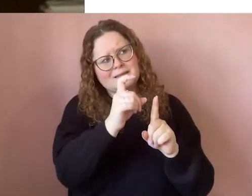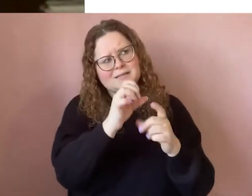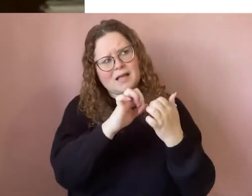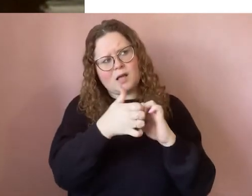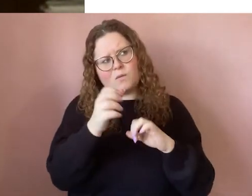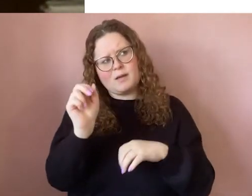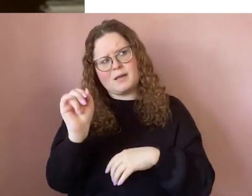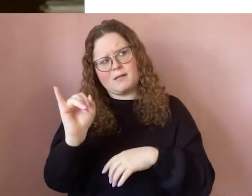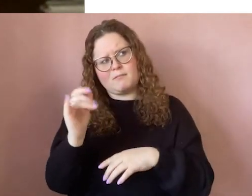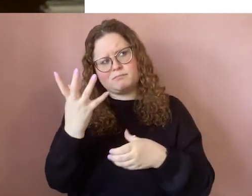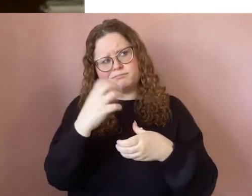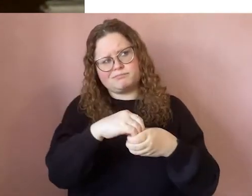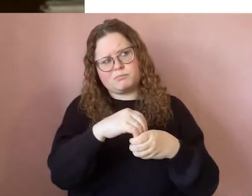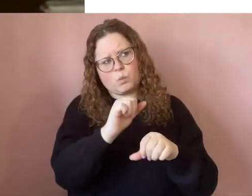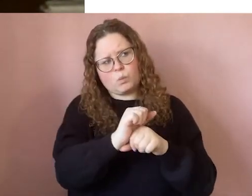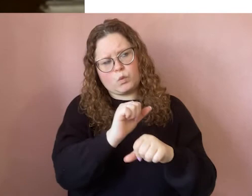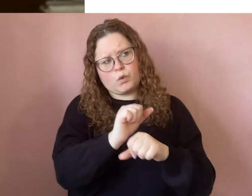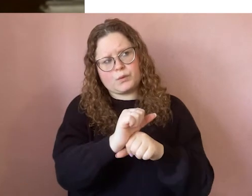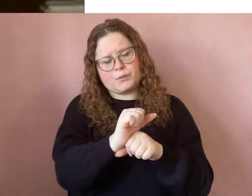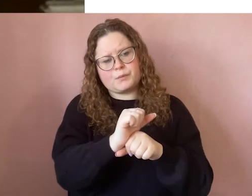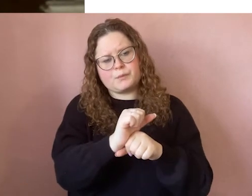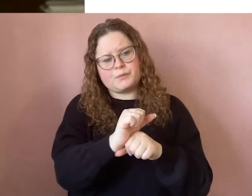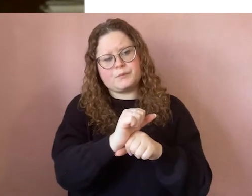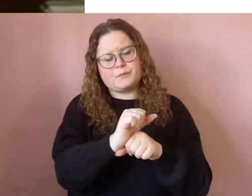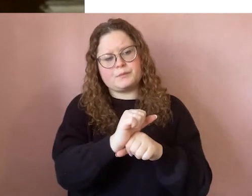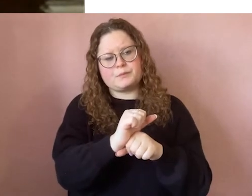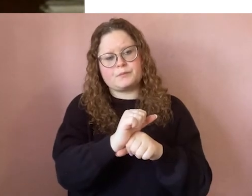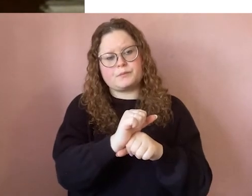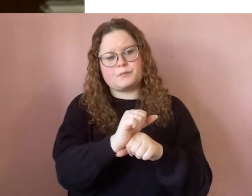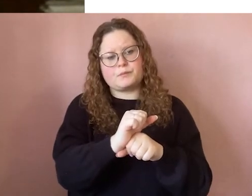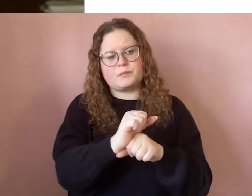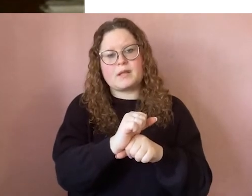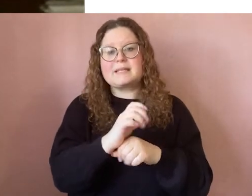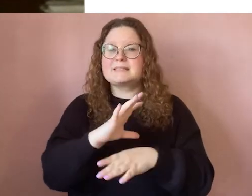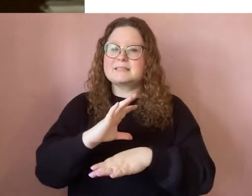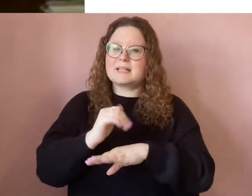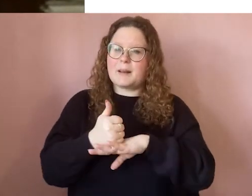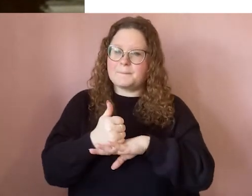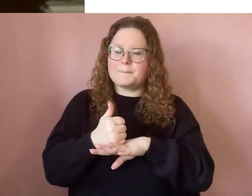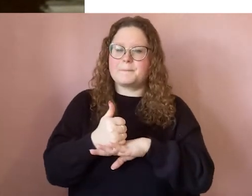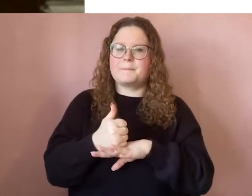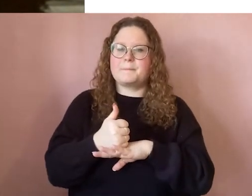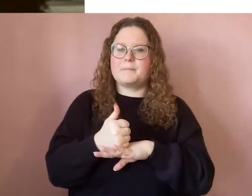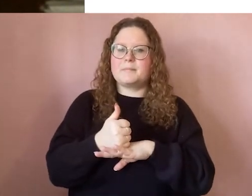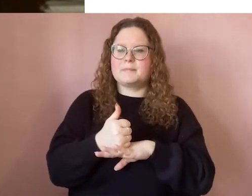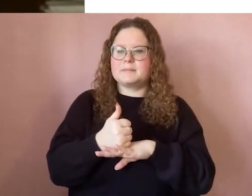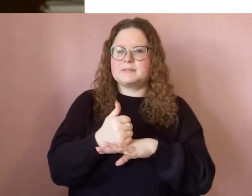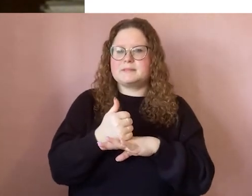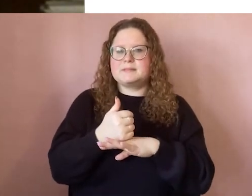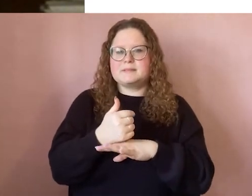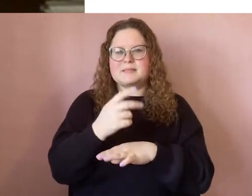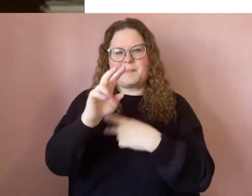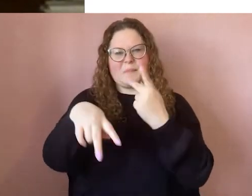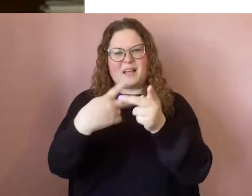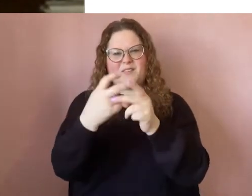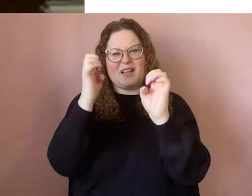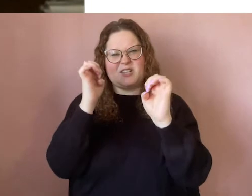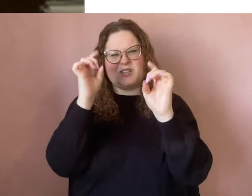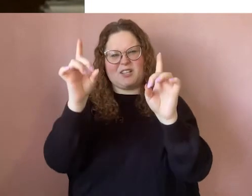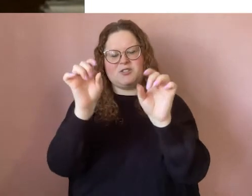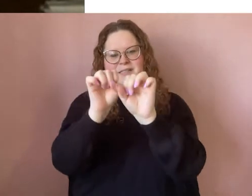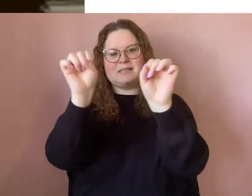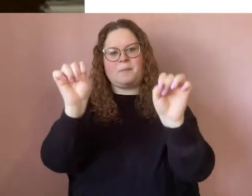Remember, the blogs were supposed to carve away bad information and mistrust? That hasn't happened.